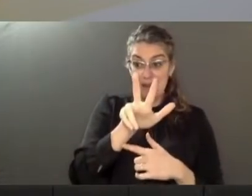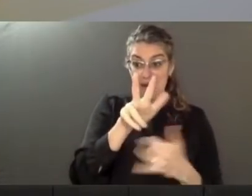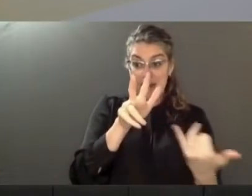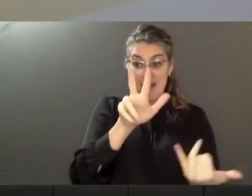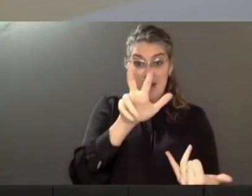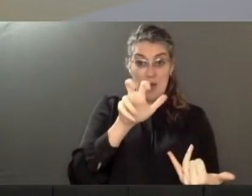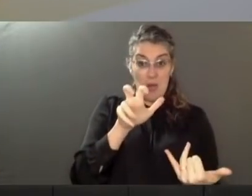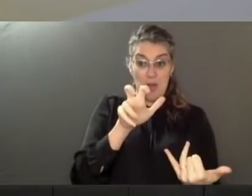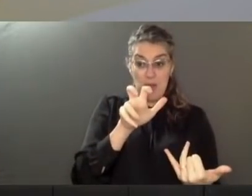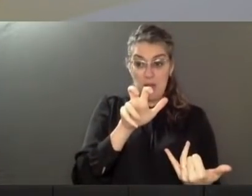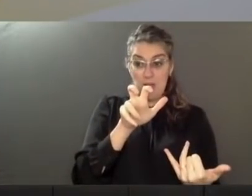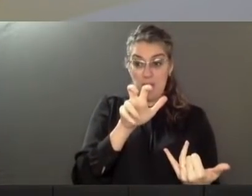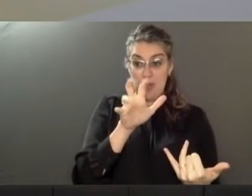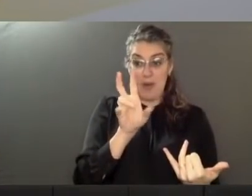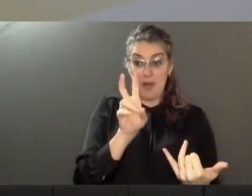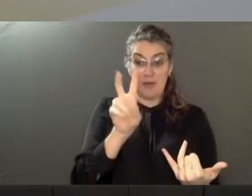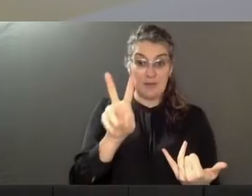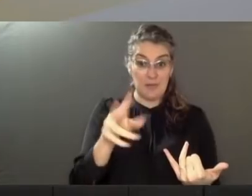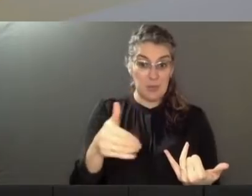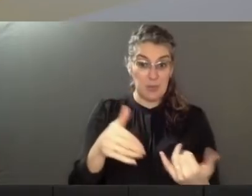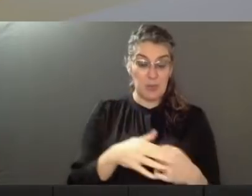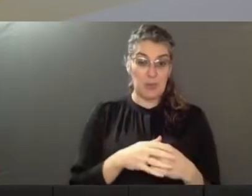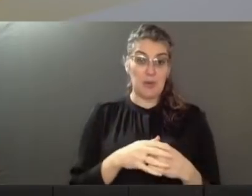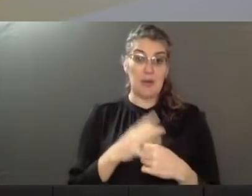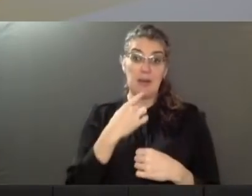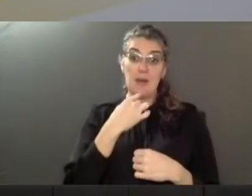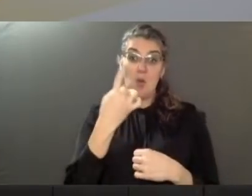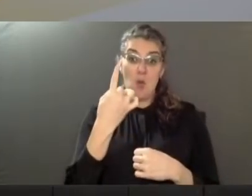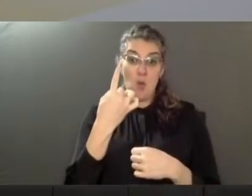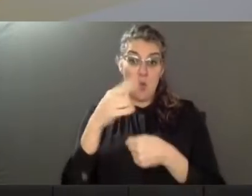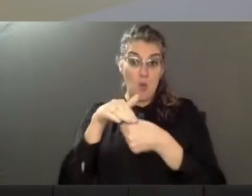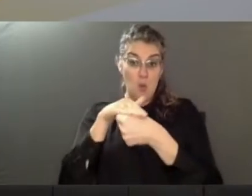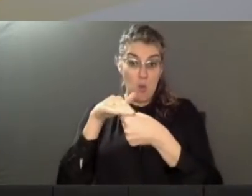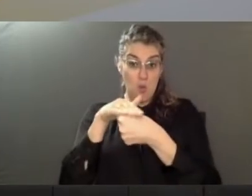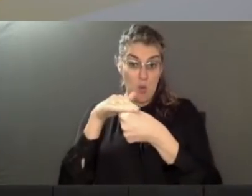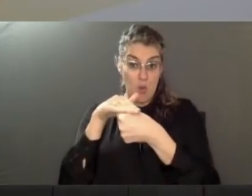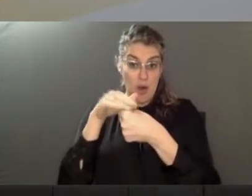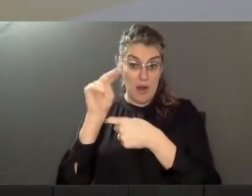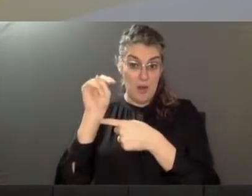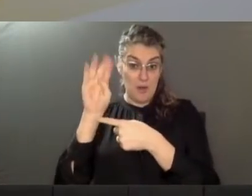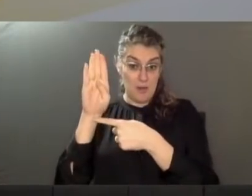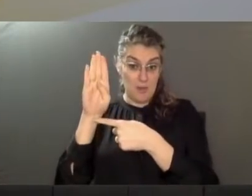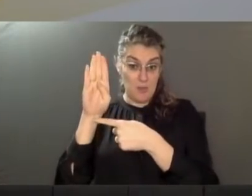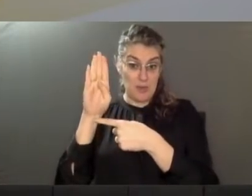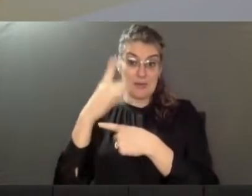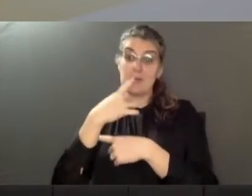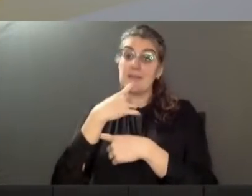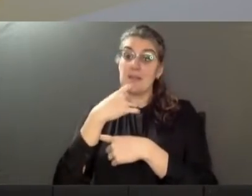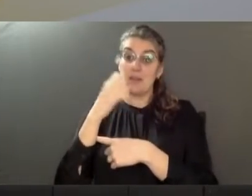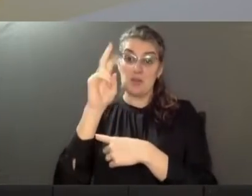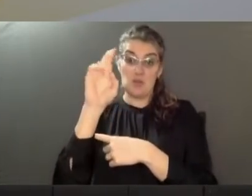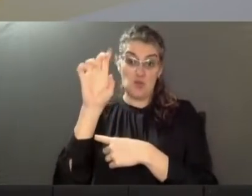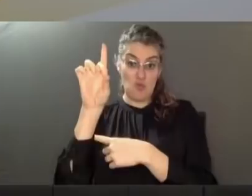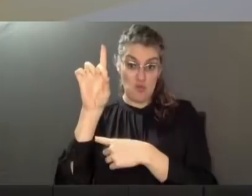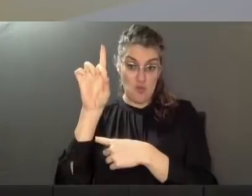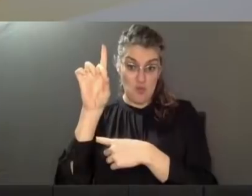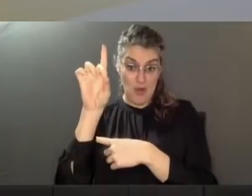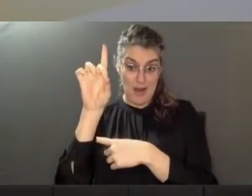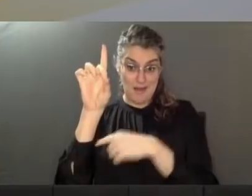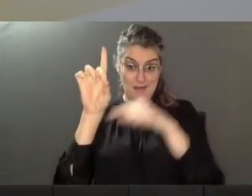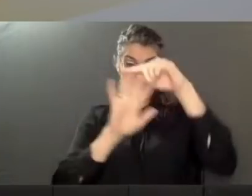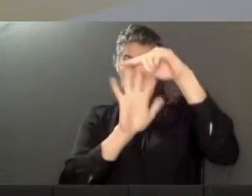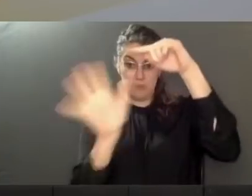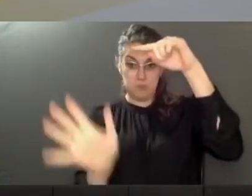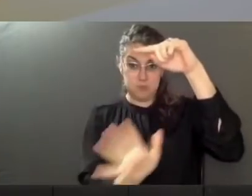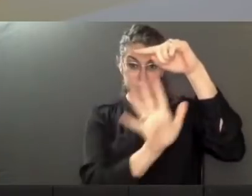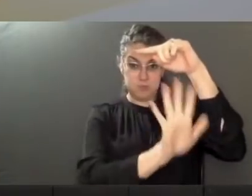began. One region in New Brunswick is now in the red alert level, with all other regions in the orange level.